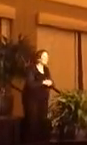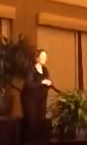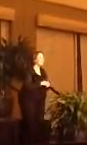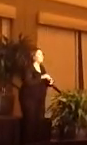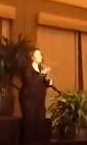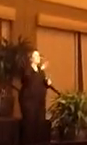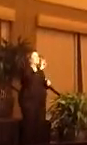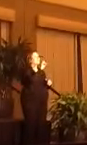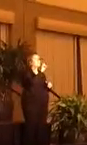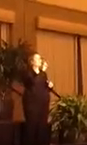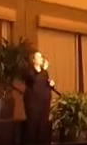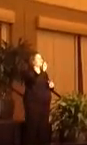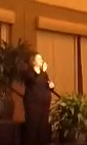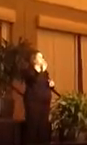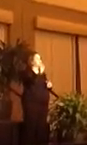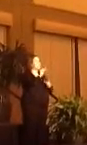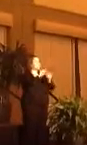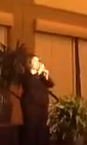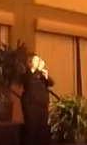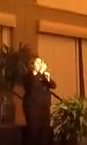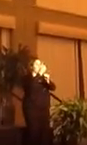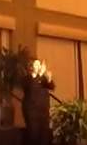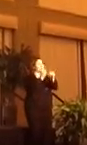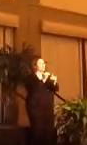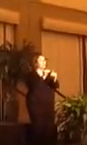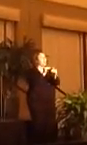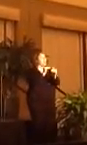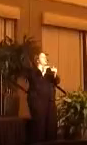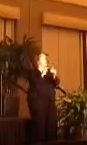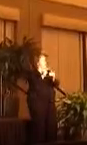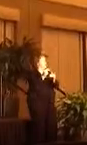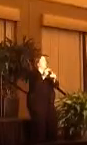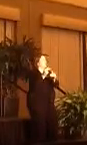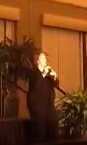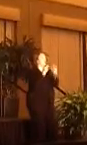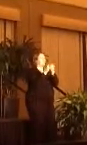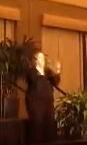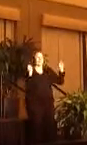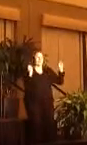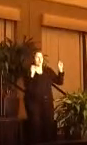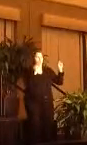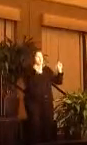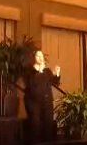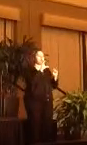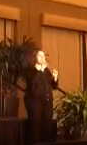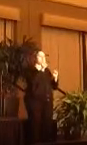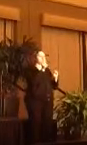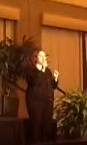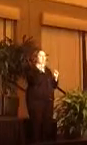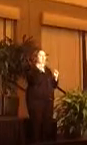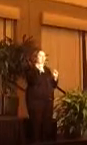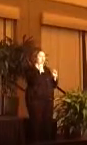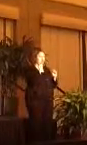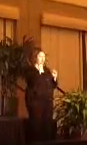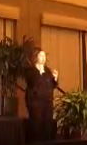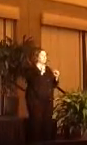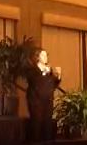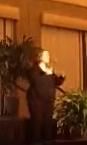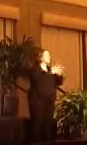you? So foreskin's #1, but coming out is definitely a close second. And for whatever reasons, gays,